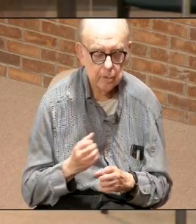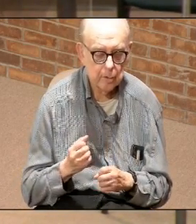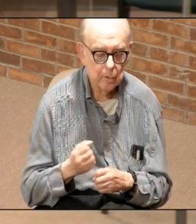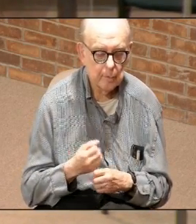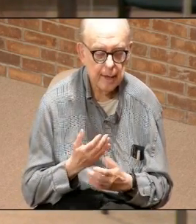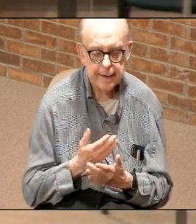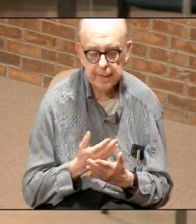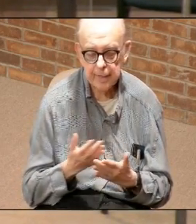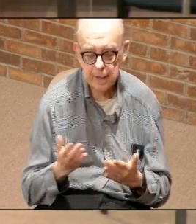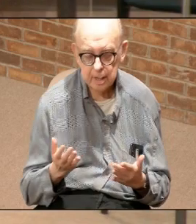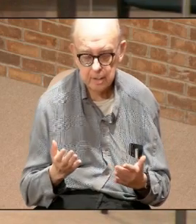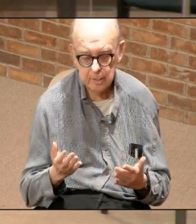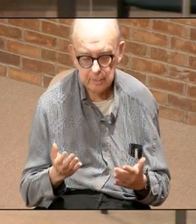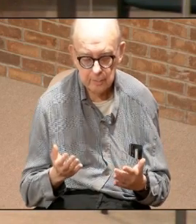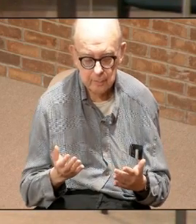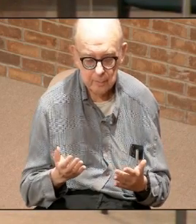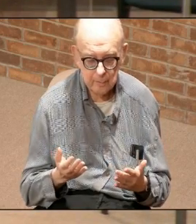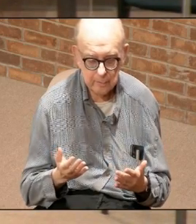creation.